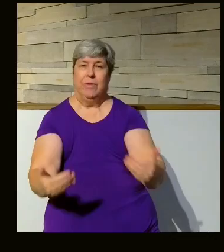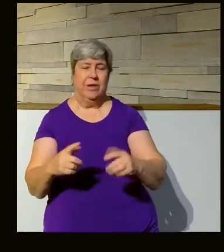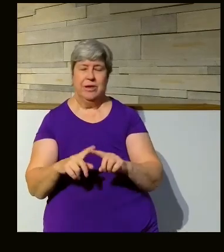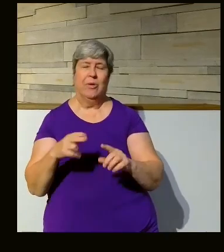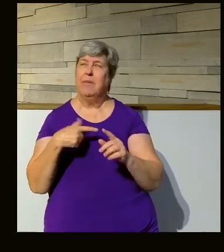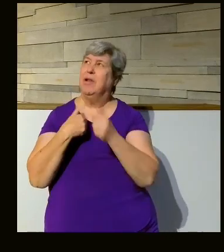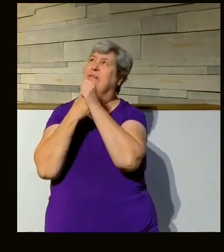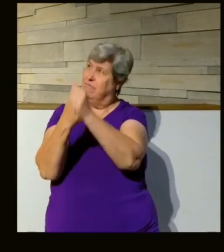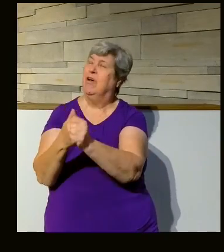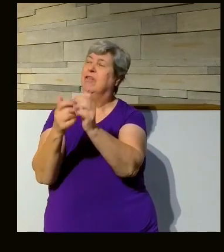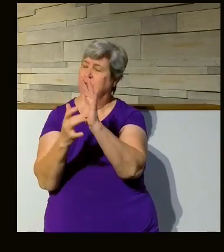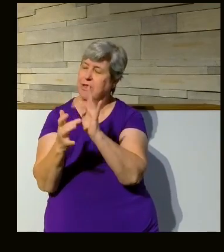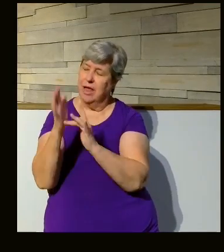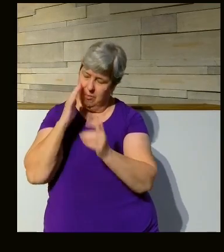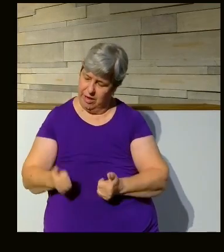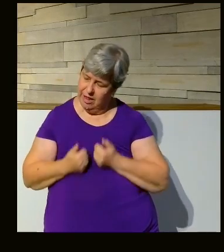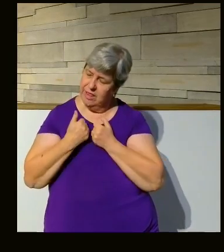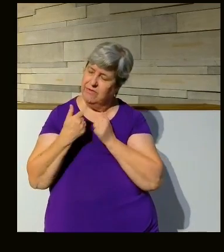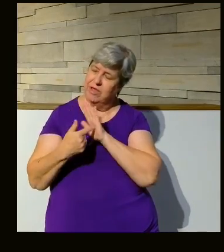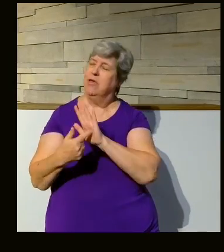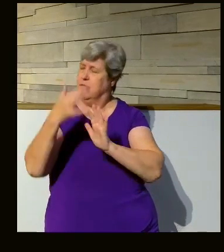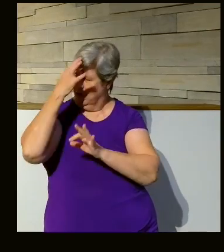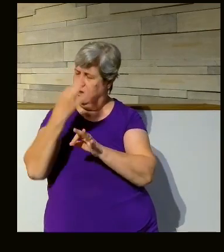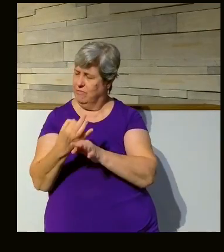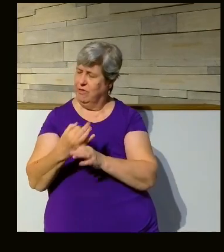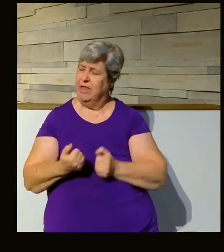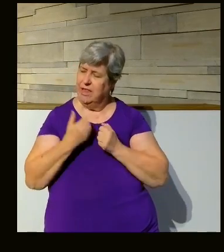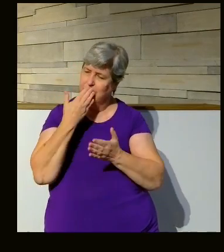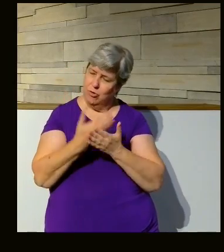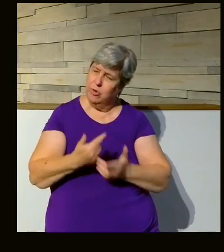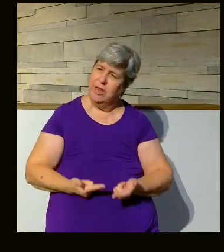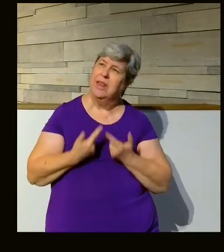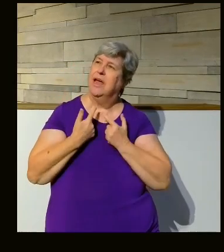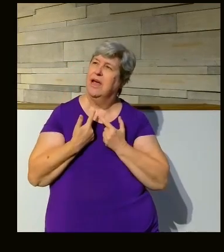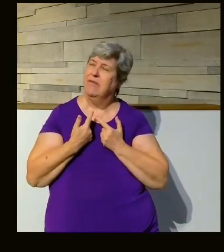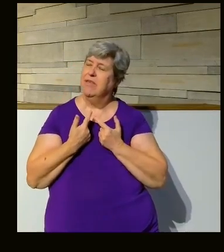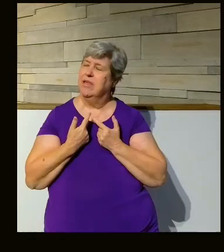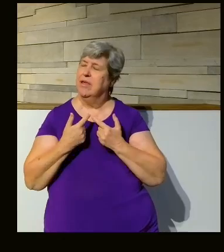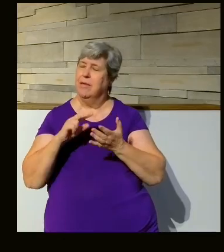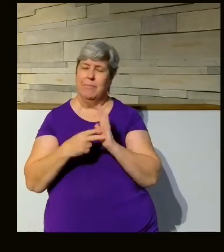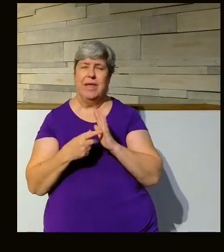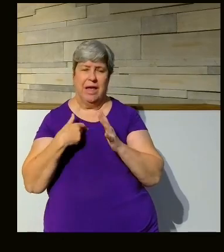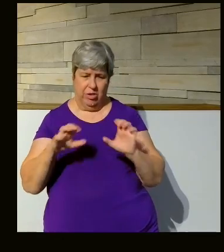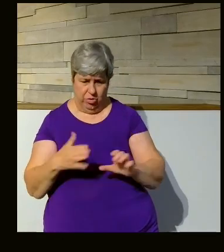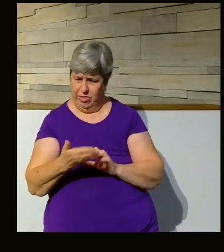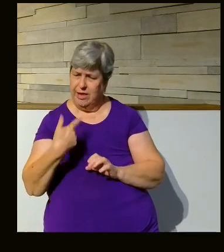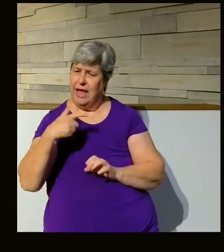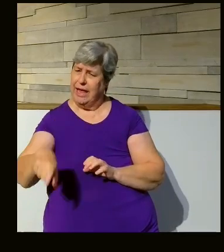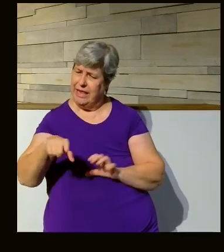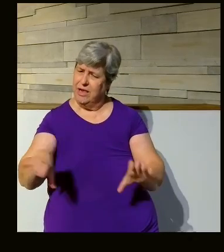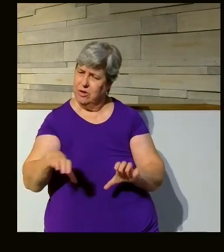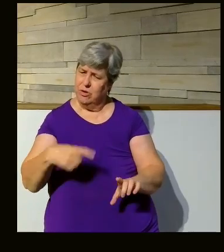after Jesus. I'm going to live the faith by living a moral and ethical life. Living the faith means I'm going to do what I need to be doing